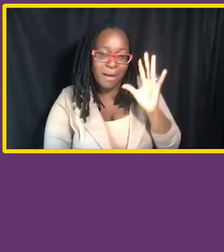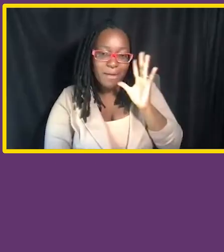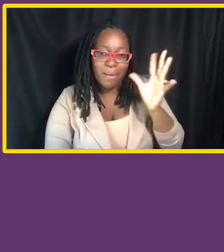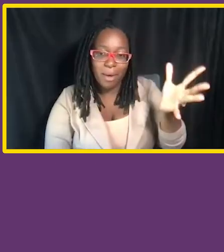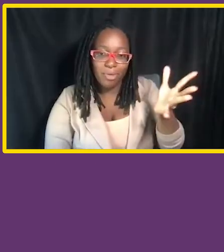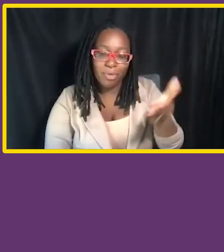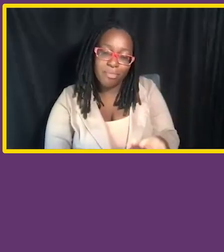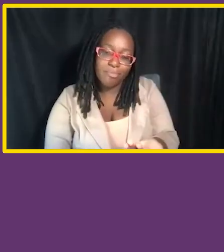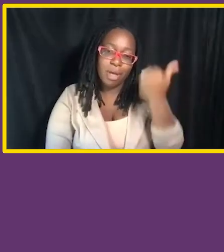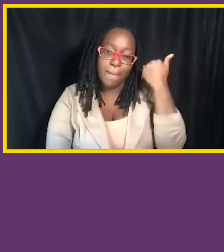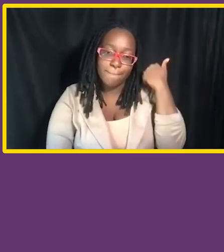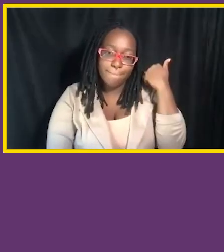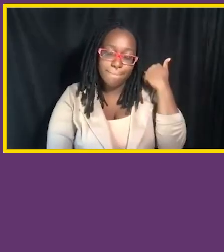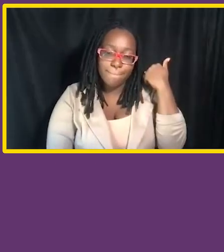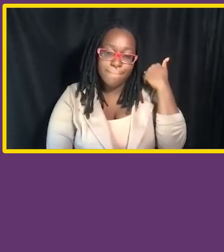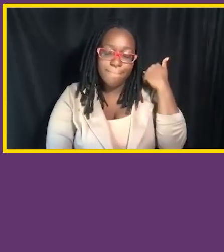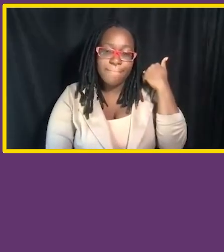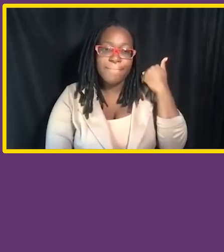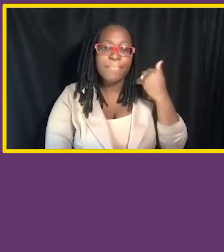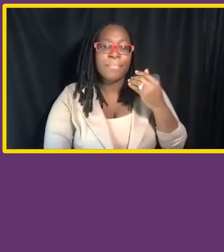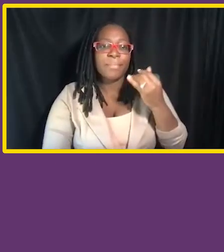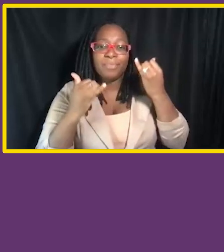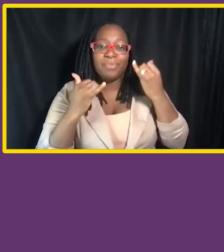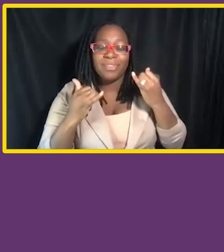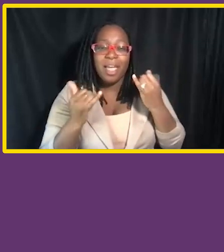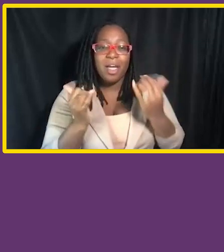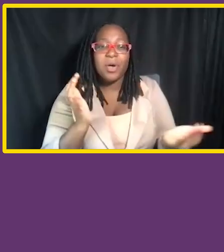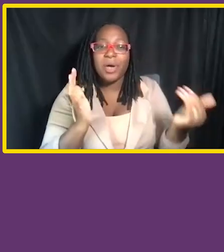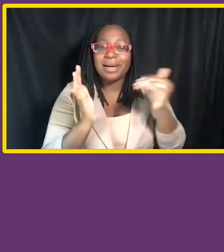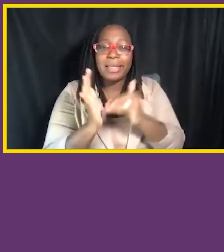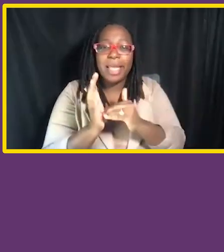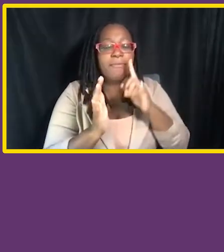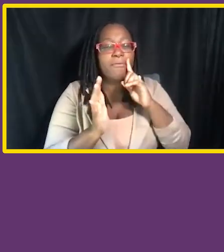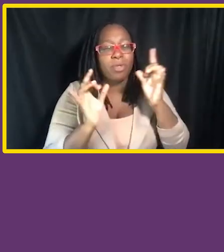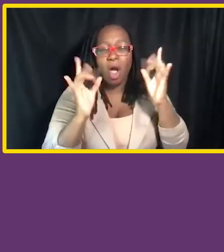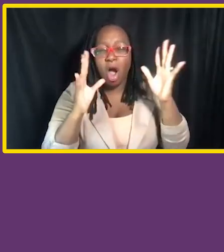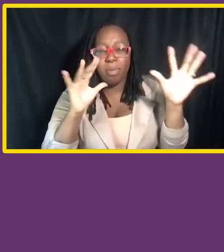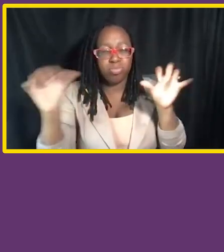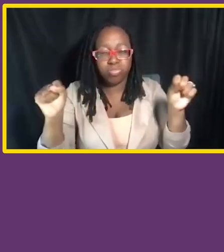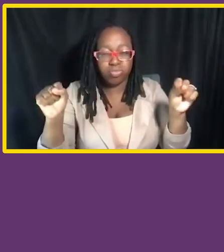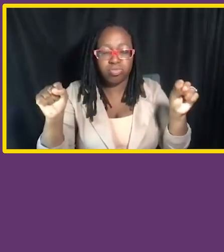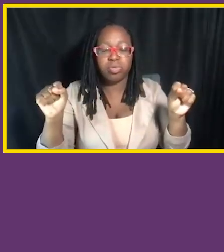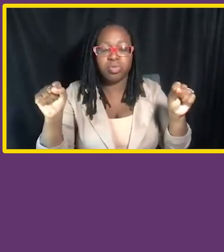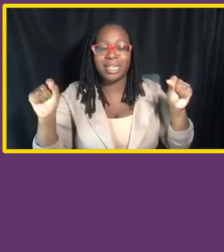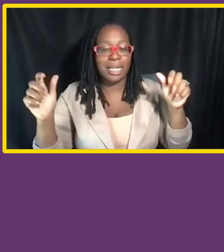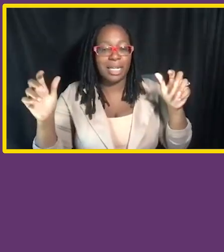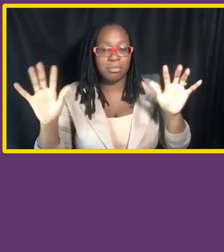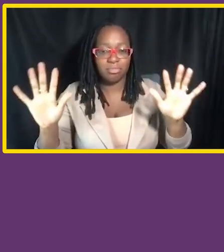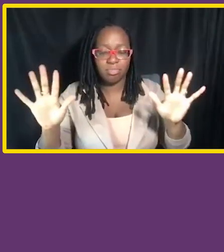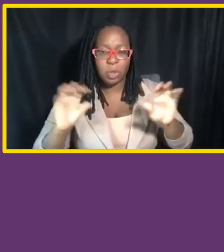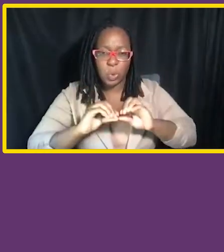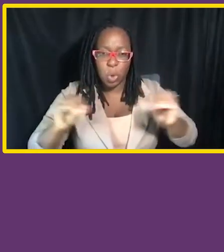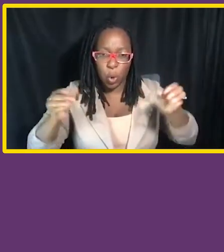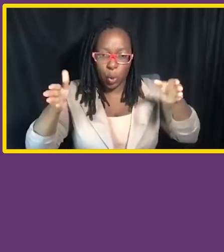here. Into the crashing sound, into wickedness, she cried, no one, no, nor no